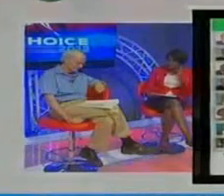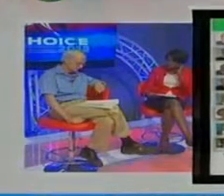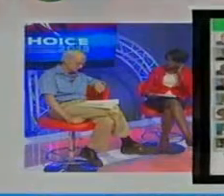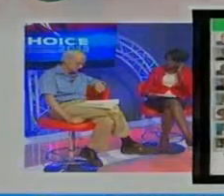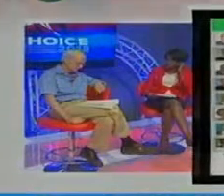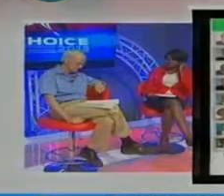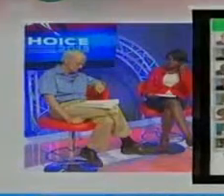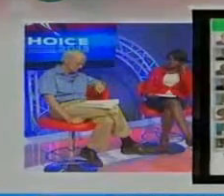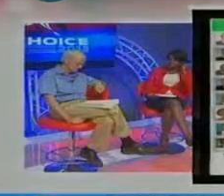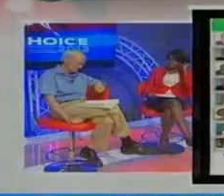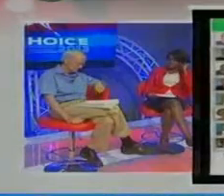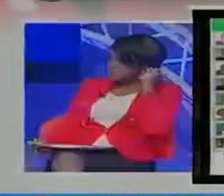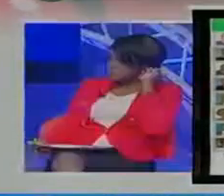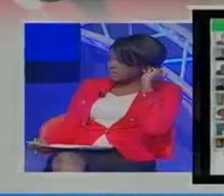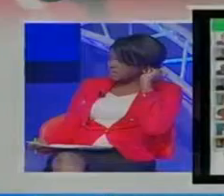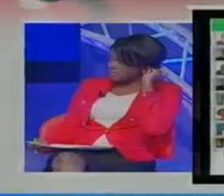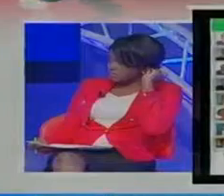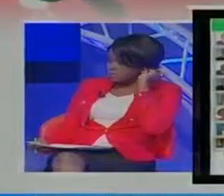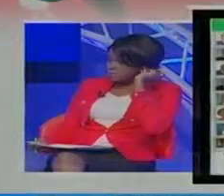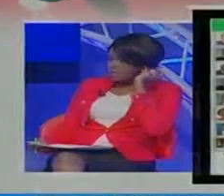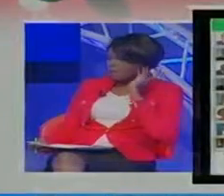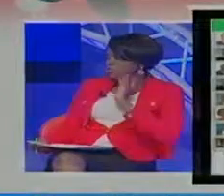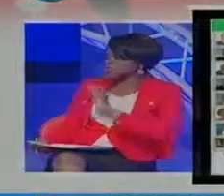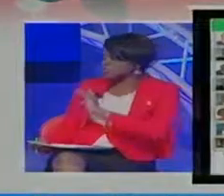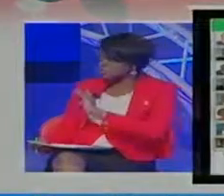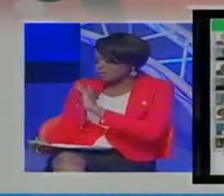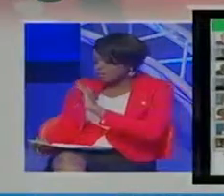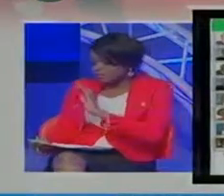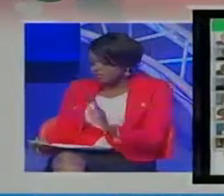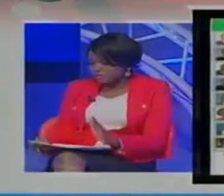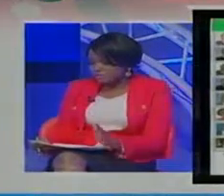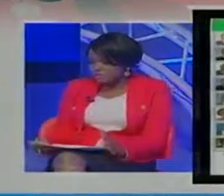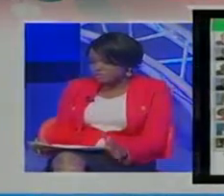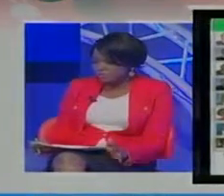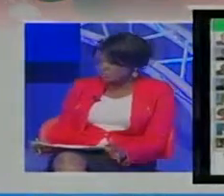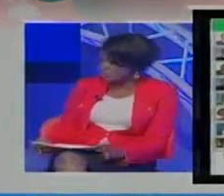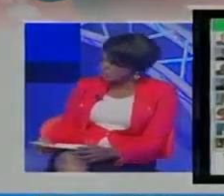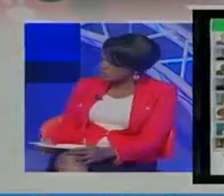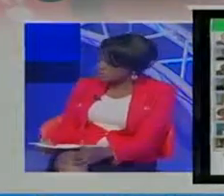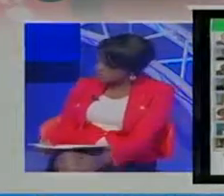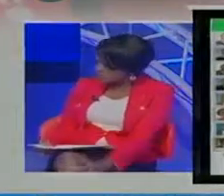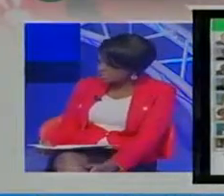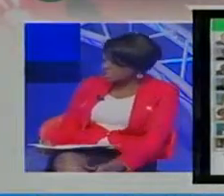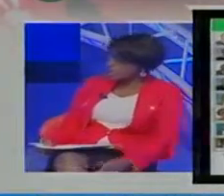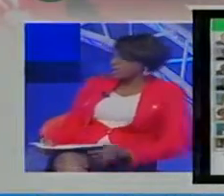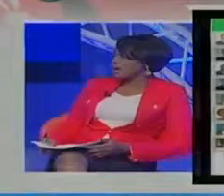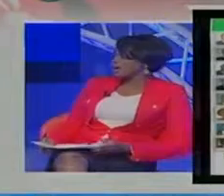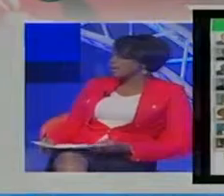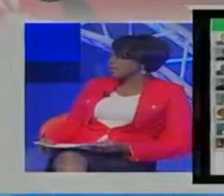home constituencies, then it would be in a place like Nairobi, which is by far the most cosmopolitan part of this